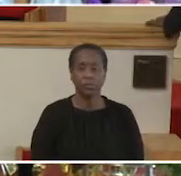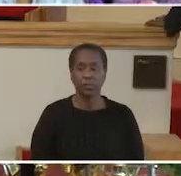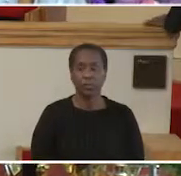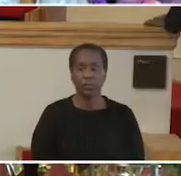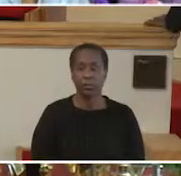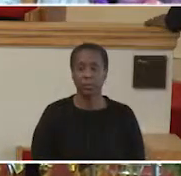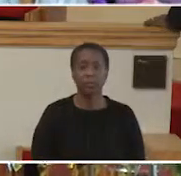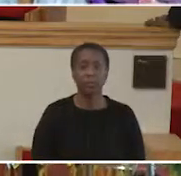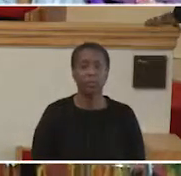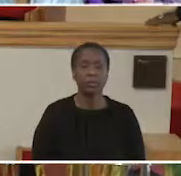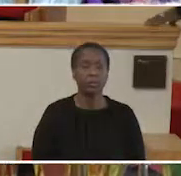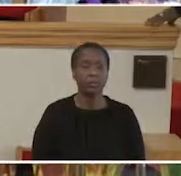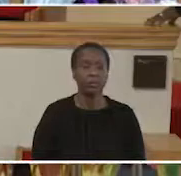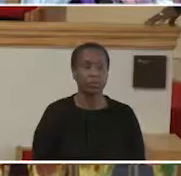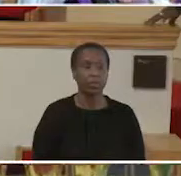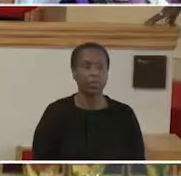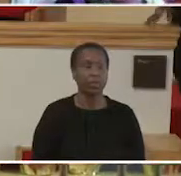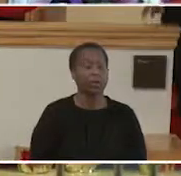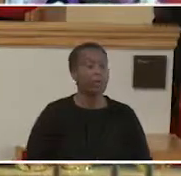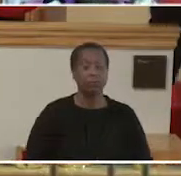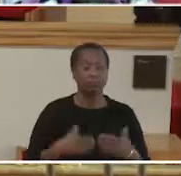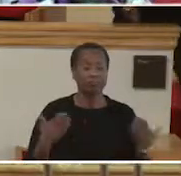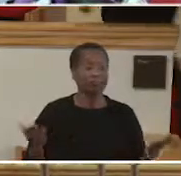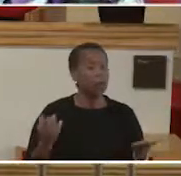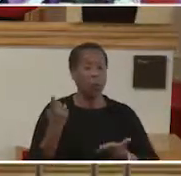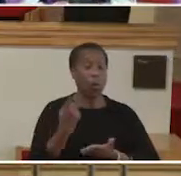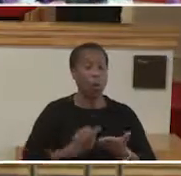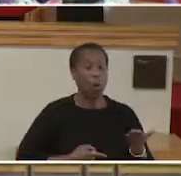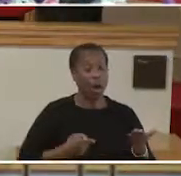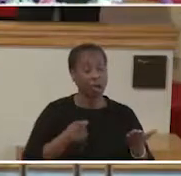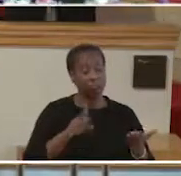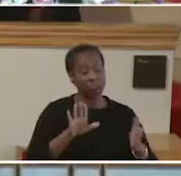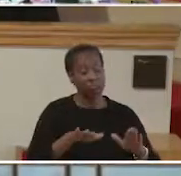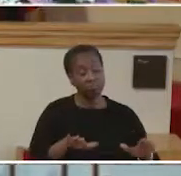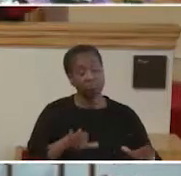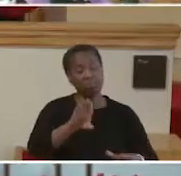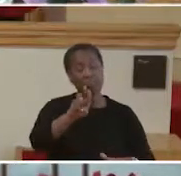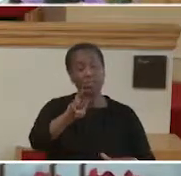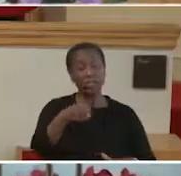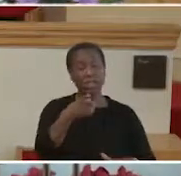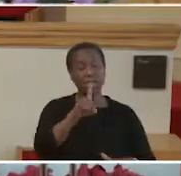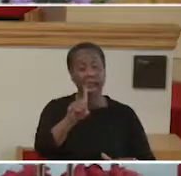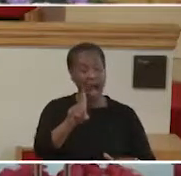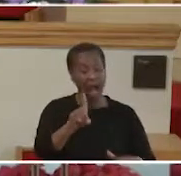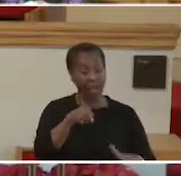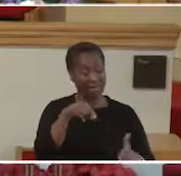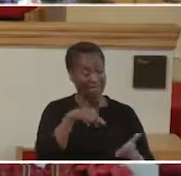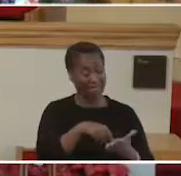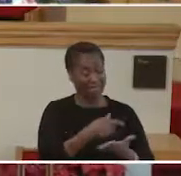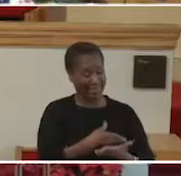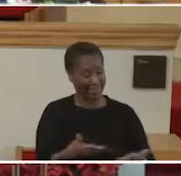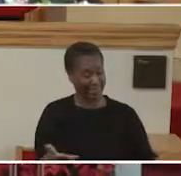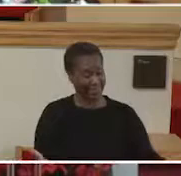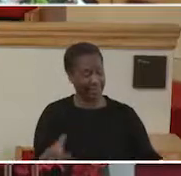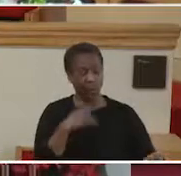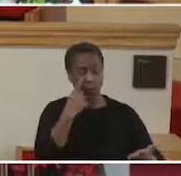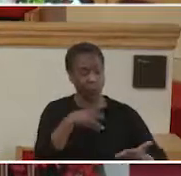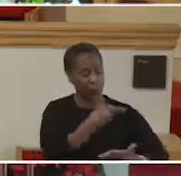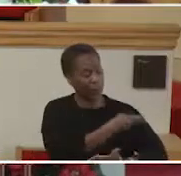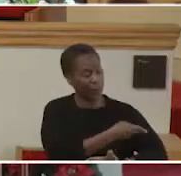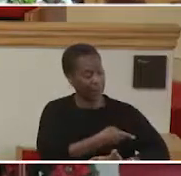What child is this who lay